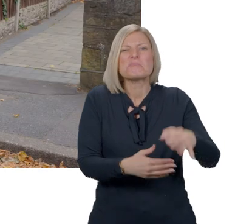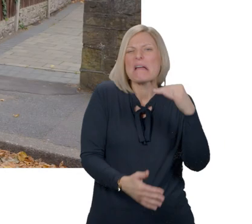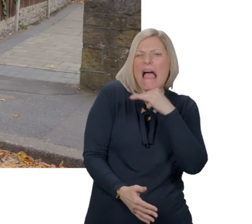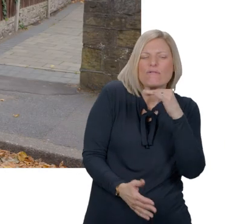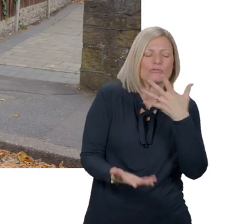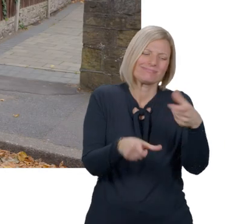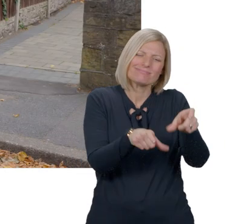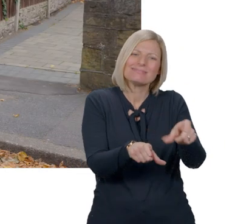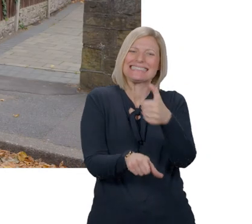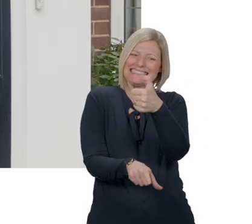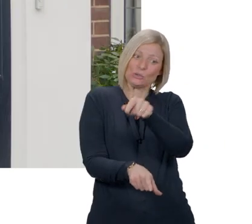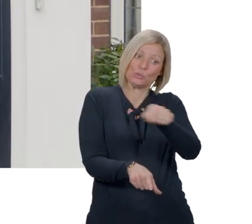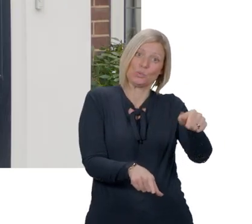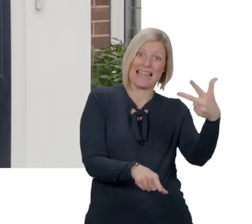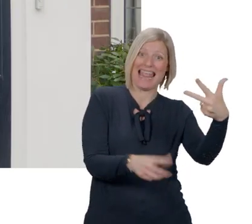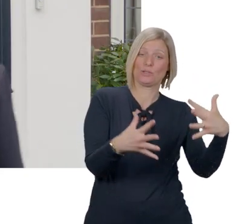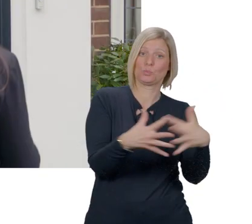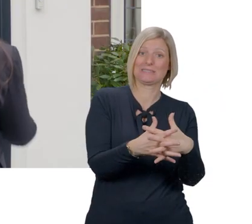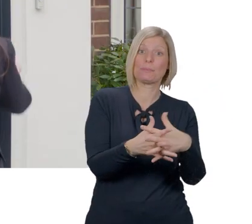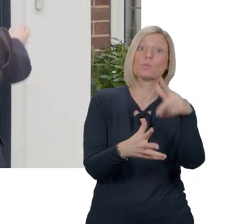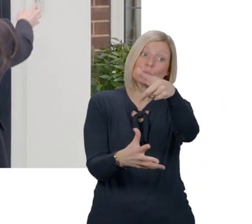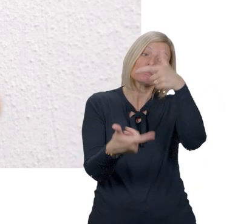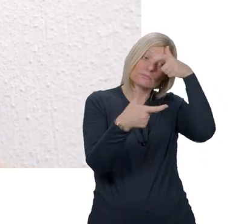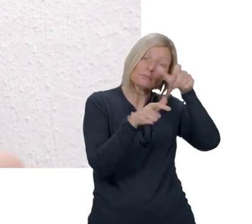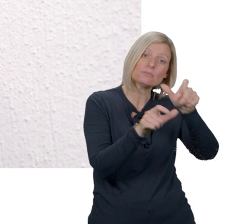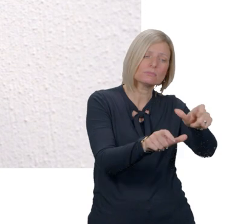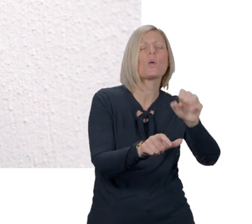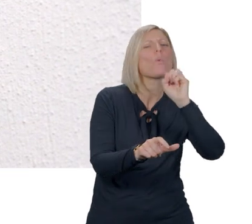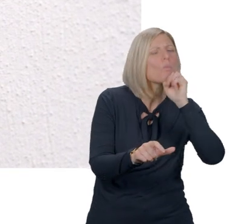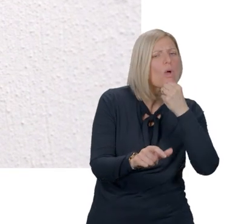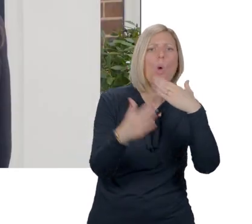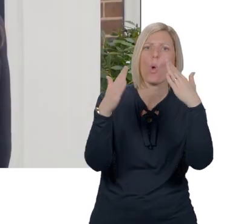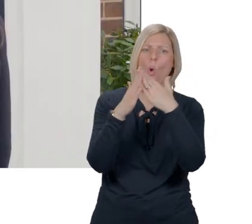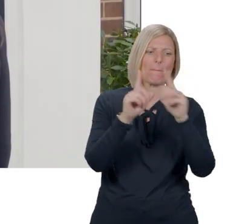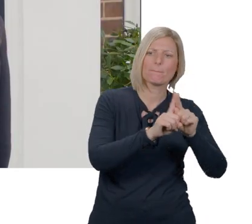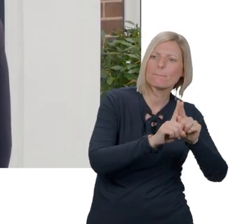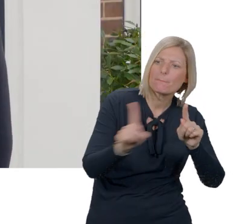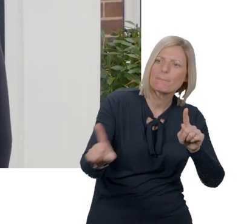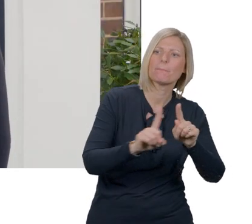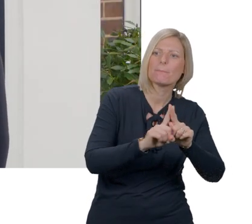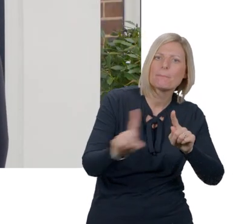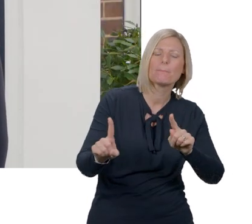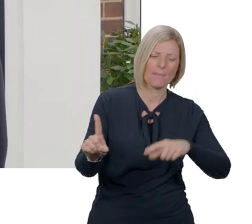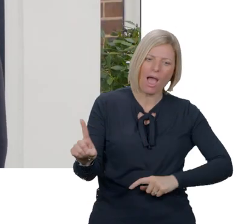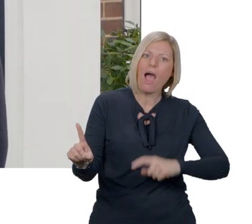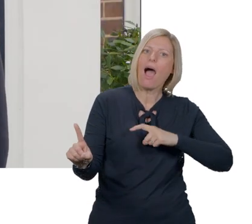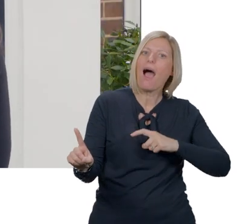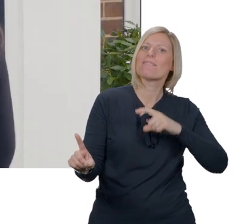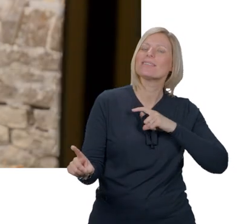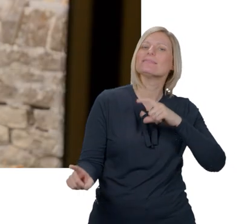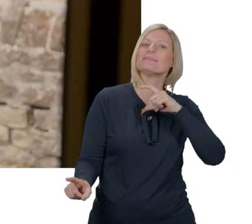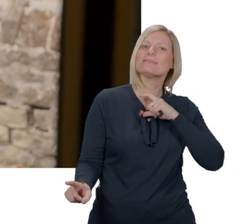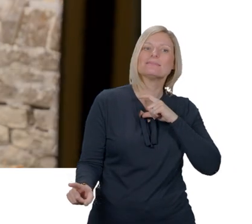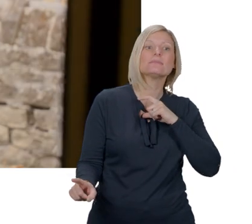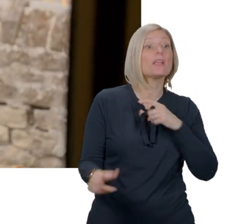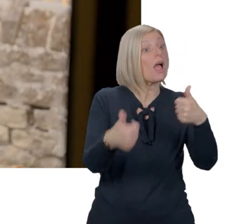your time with us, you will be spending time at home to build up your confidence as part of your recovery. Once discharged, you will still be supported